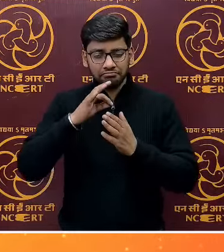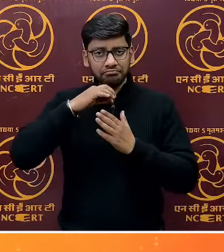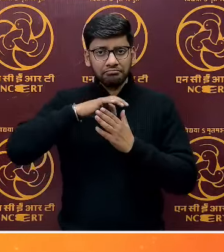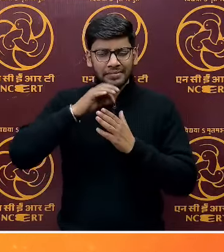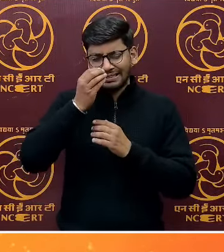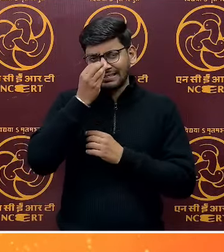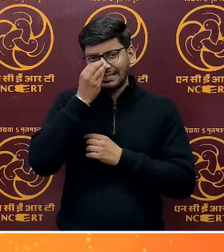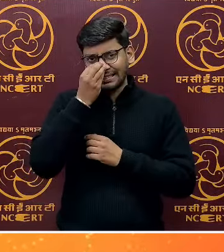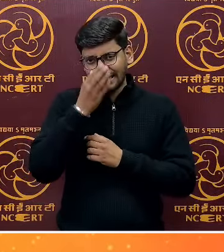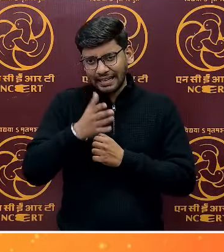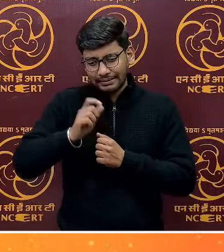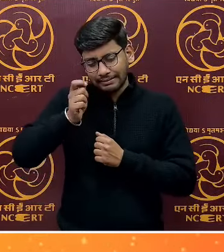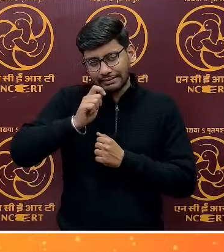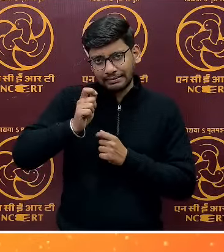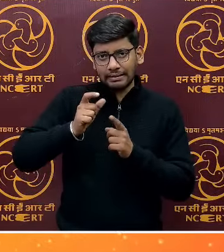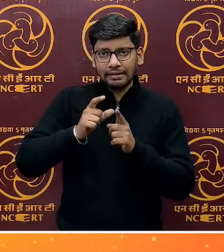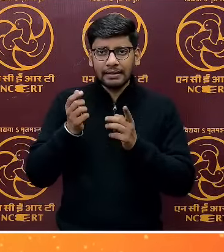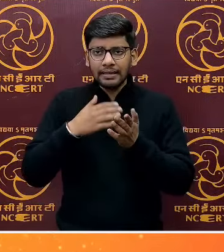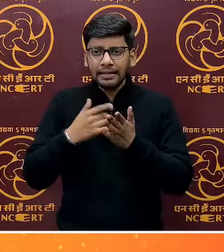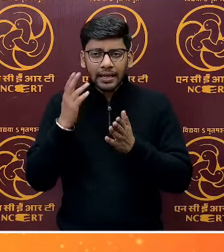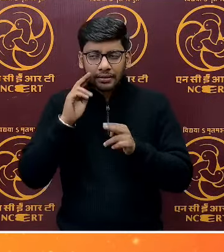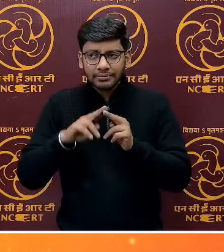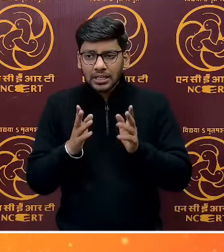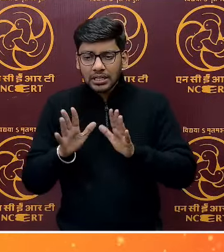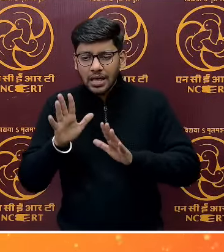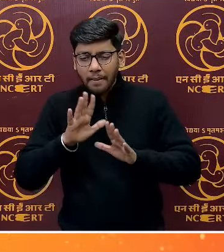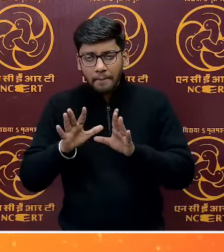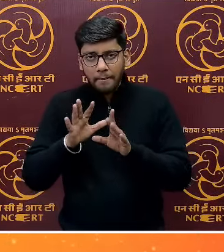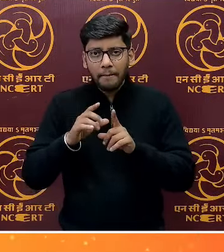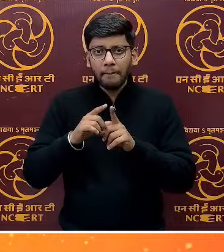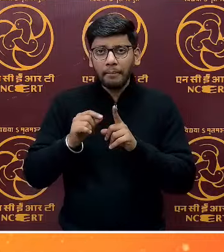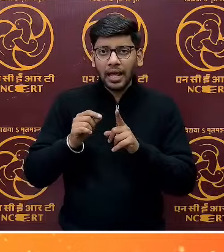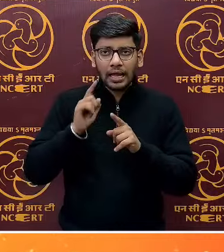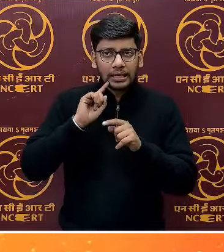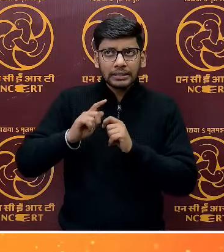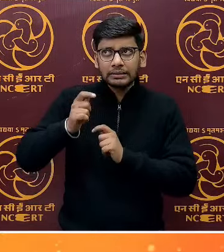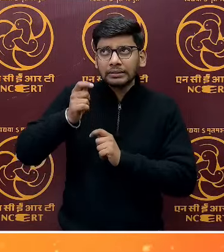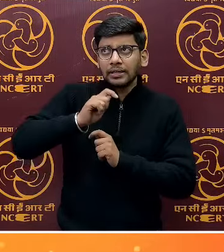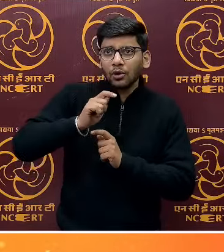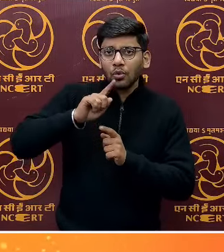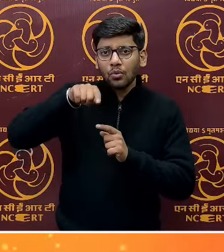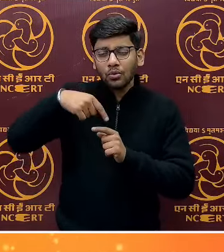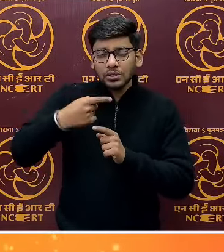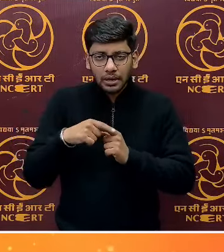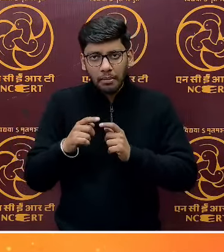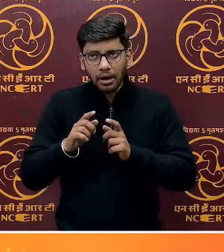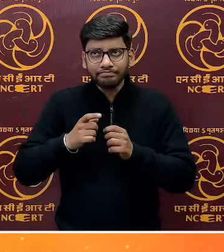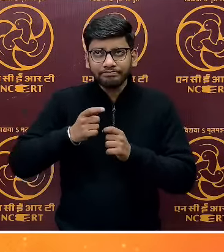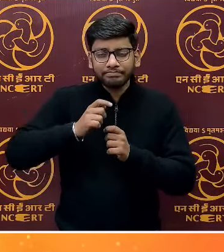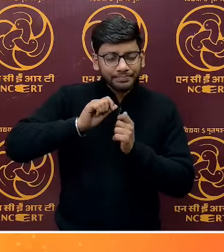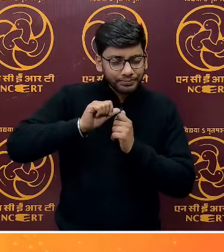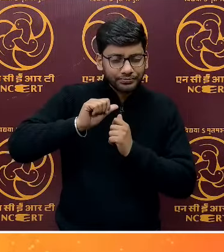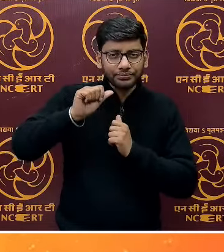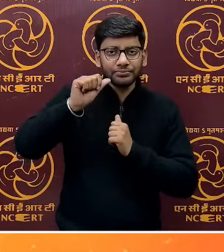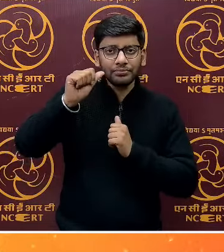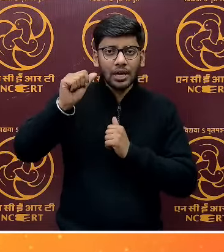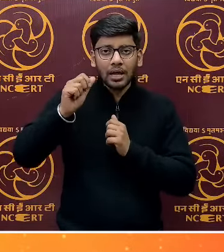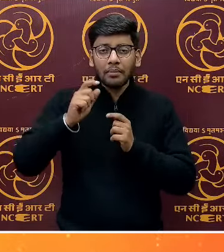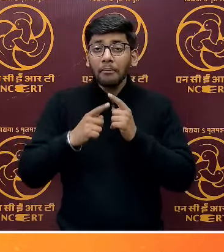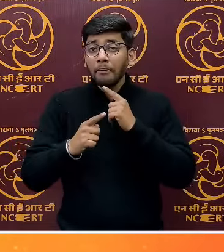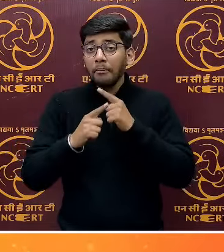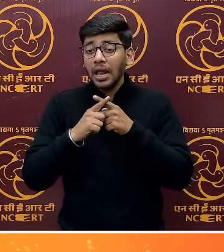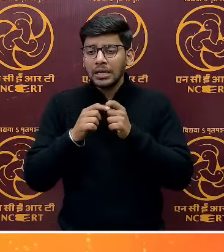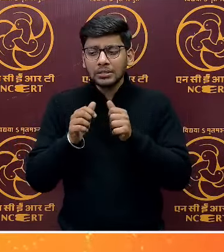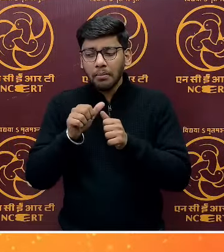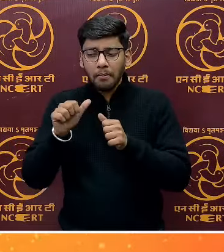a difficult art. Of course, you need strategy, you know, to keep it in the air, and then that competition that you have with your neighbors on